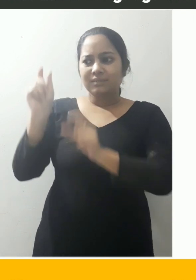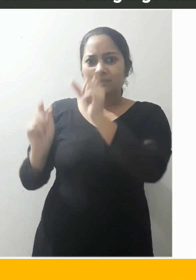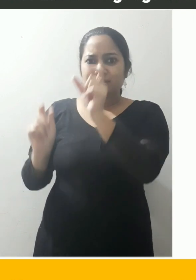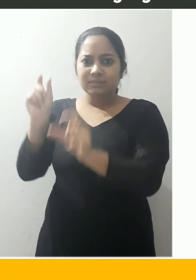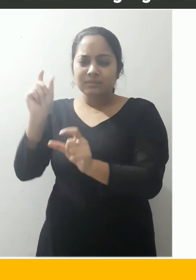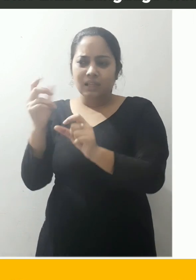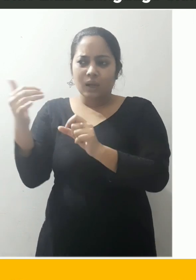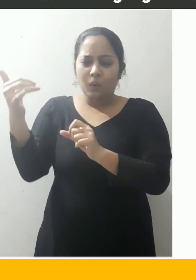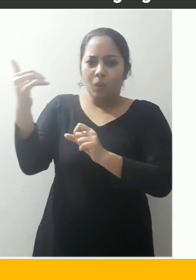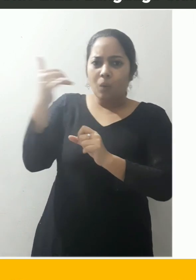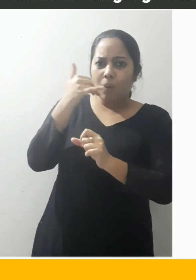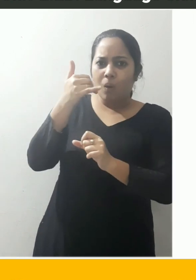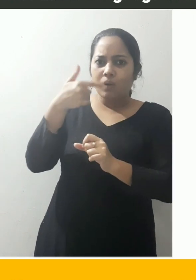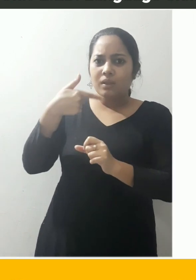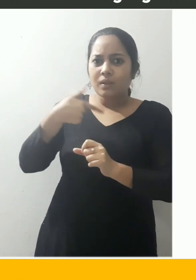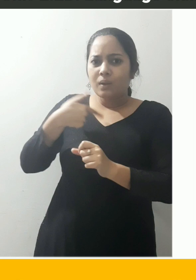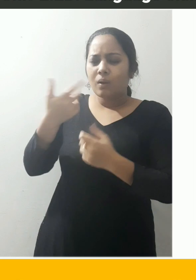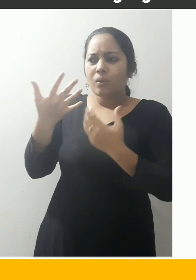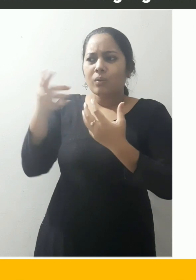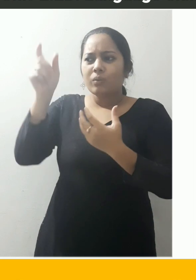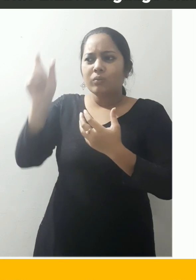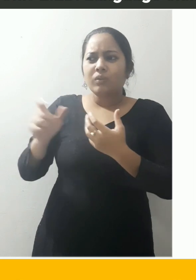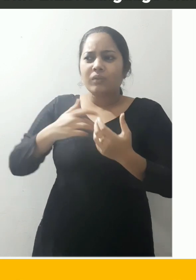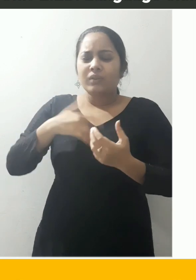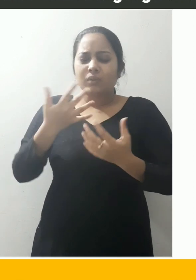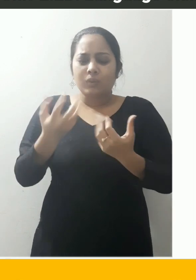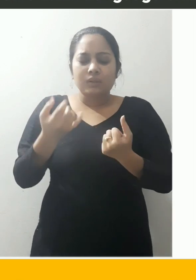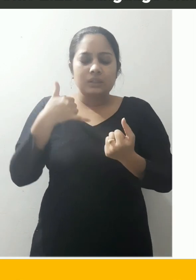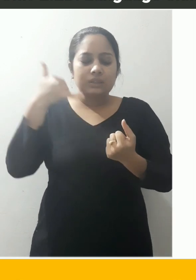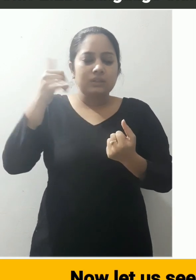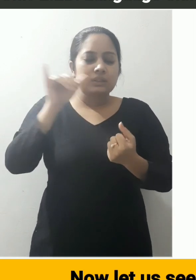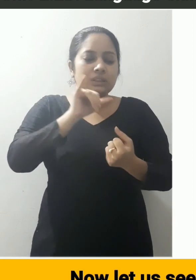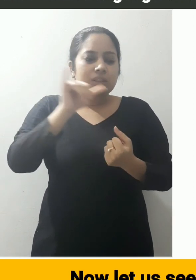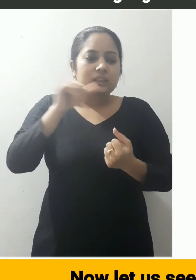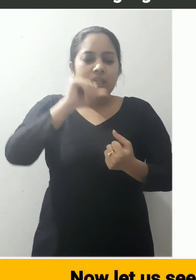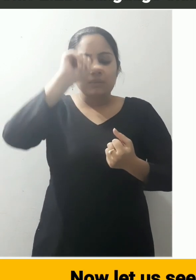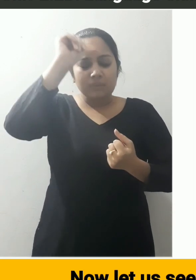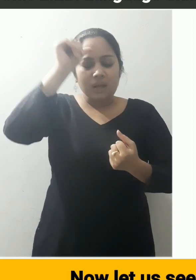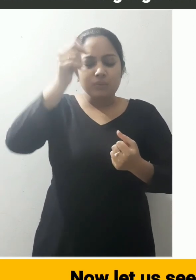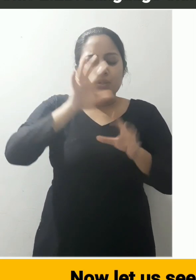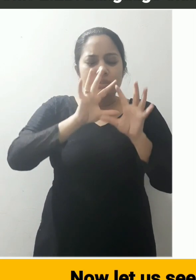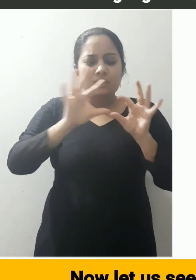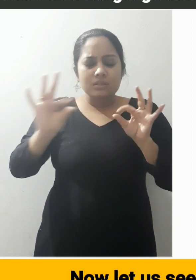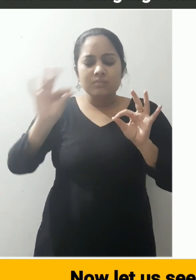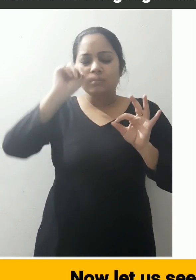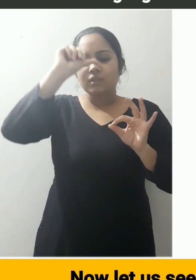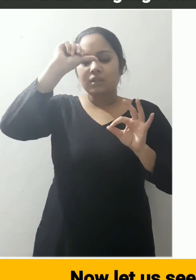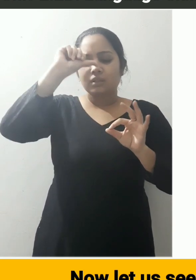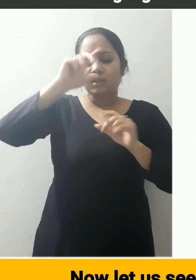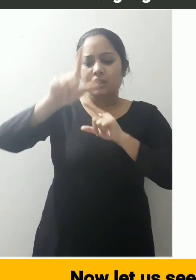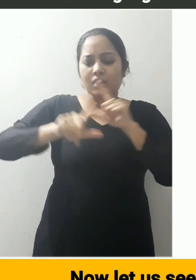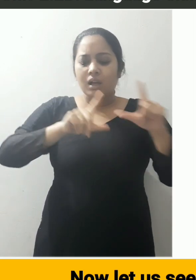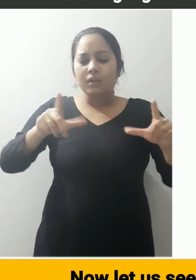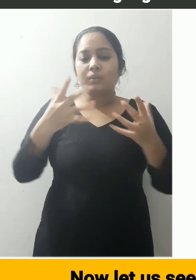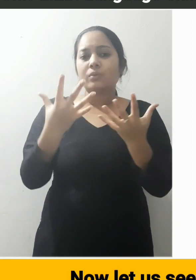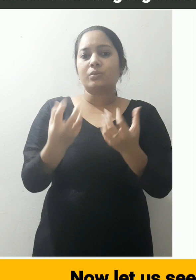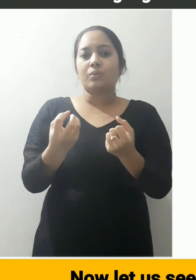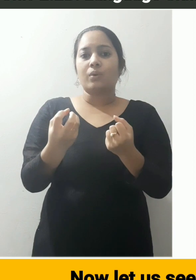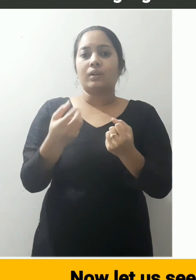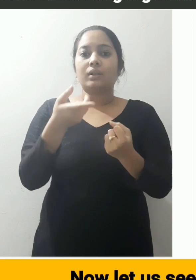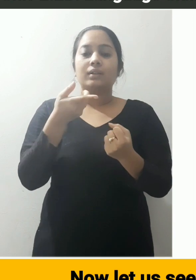they expect to hear a uniform language in Hindi. Now let us see how Bunty with